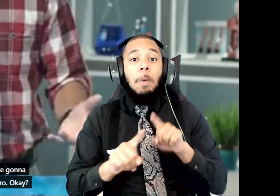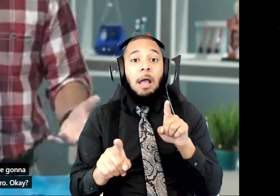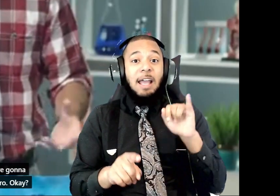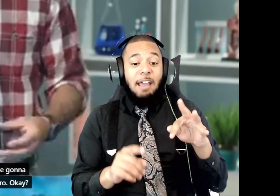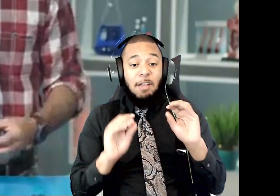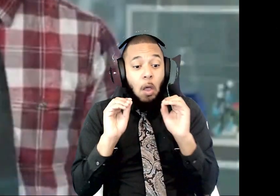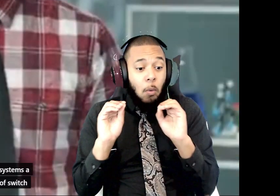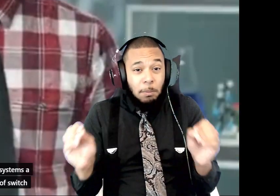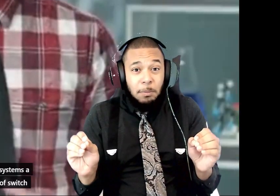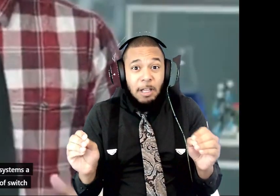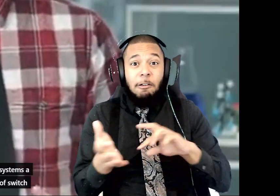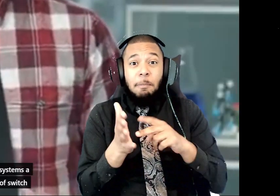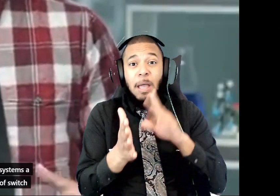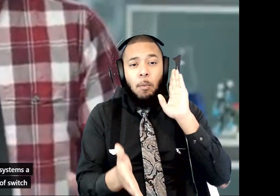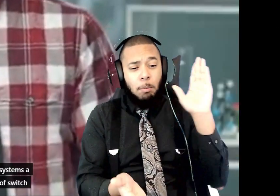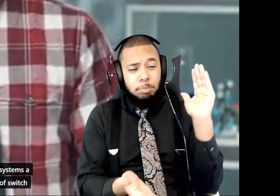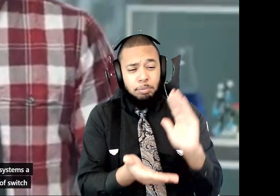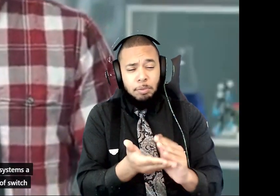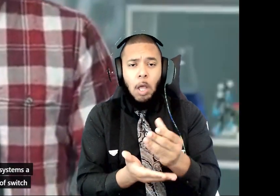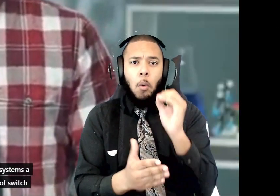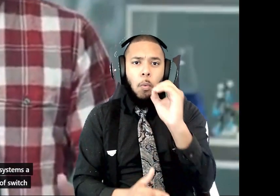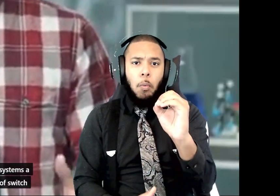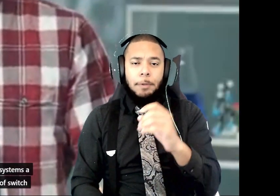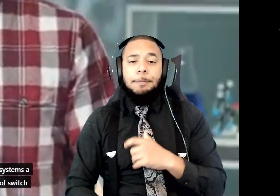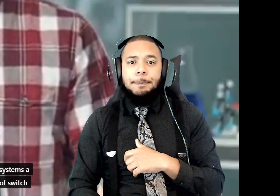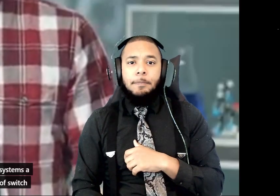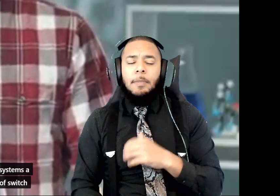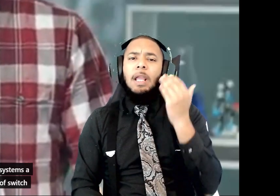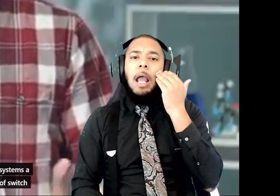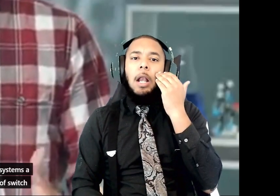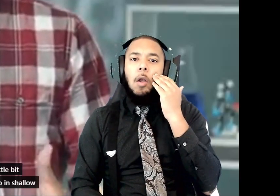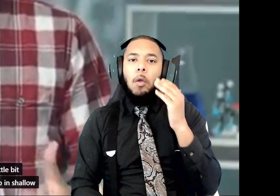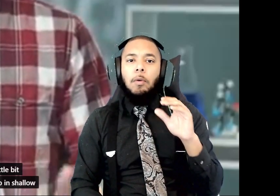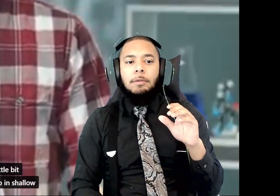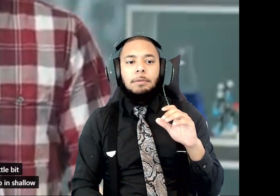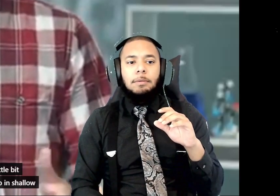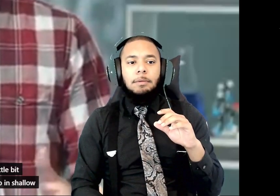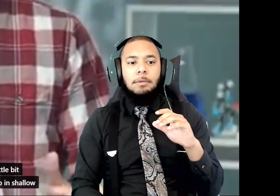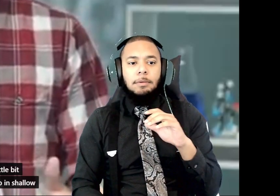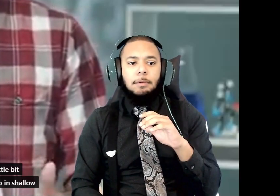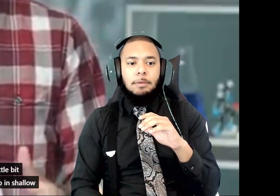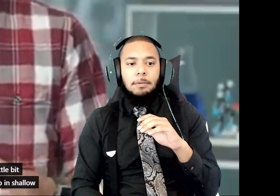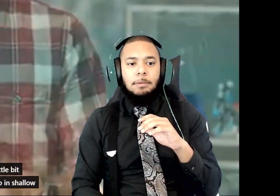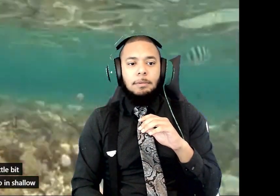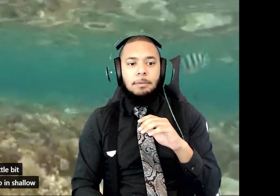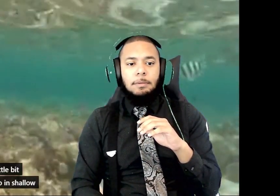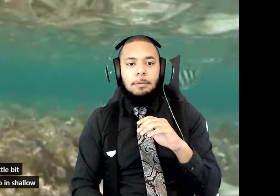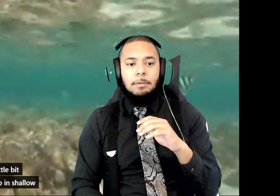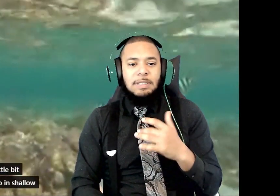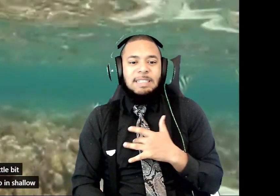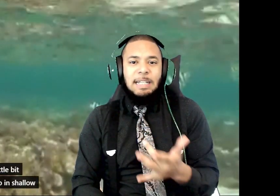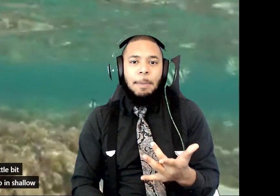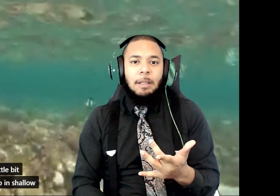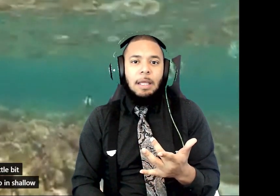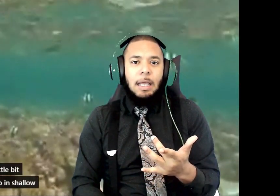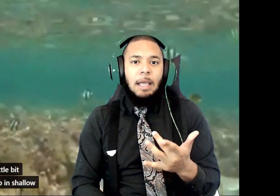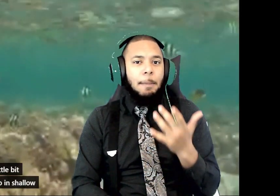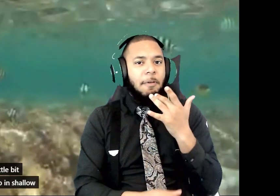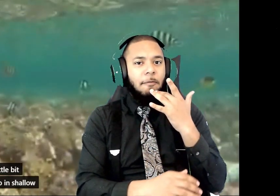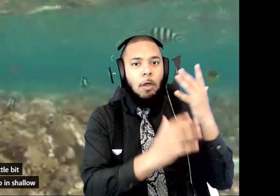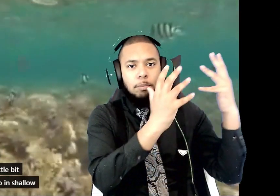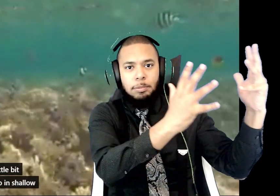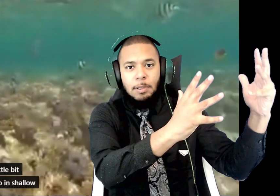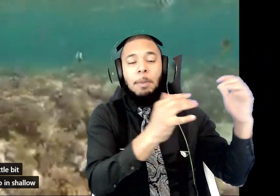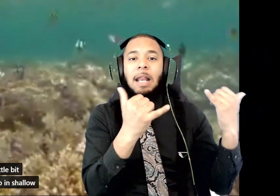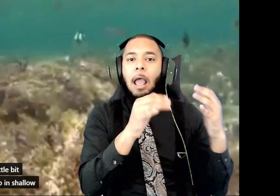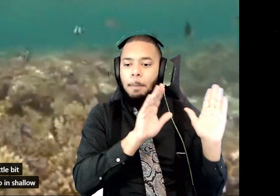zero. Okay. I know I use terrestrial ecosystems a lot, but I'm going to kind of switch gears here and talk a little bit about marine